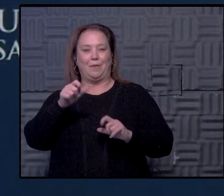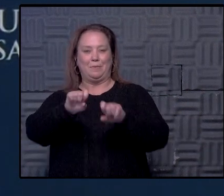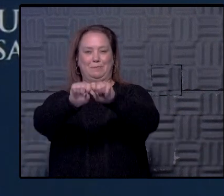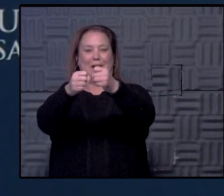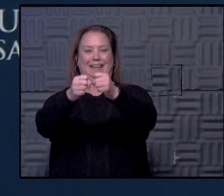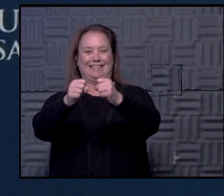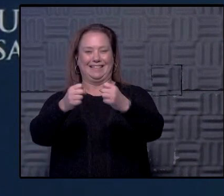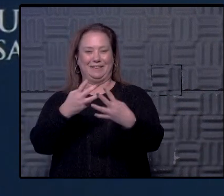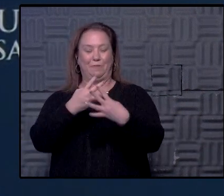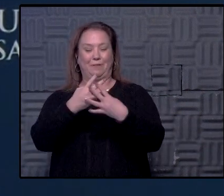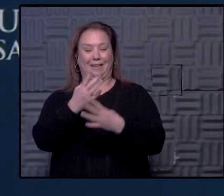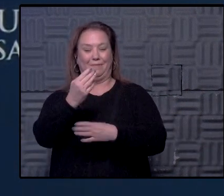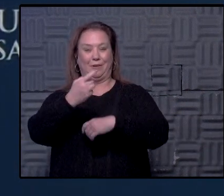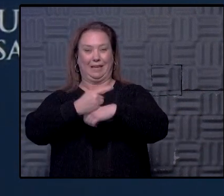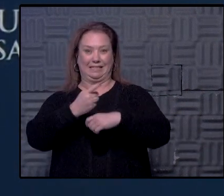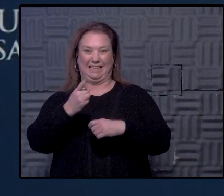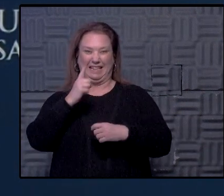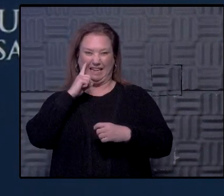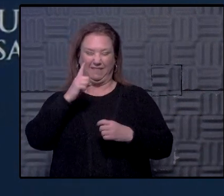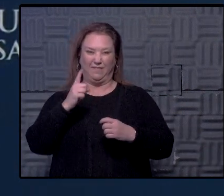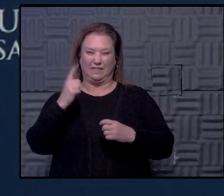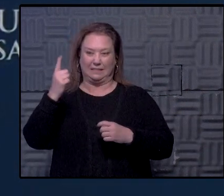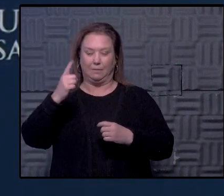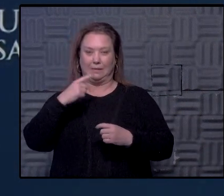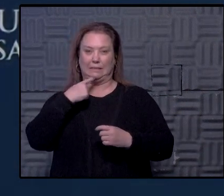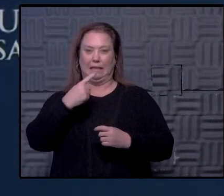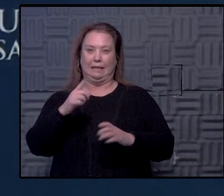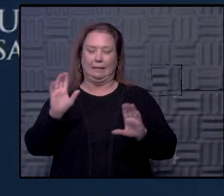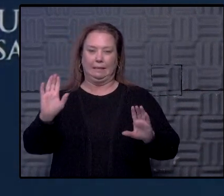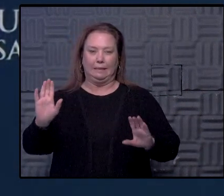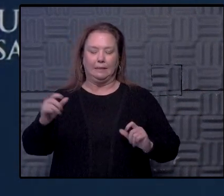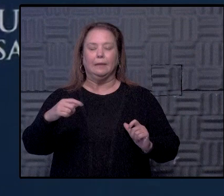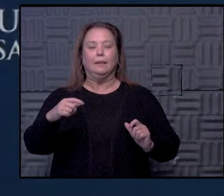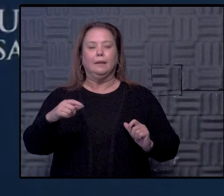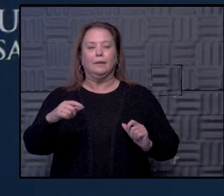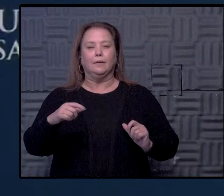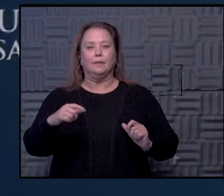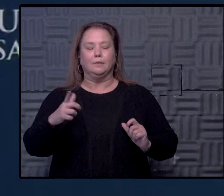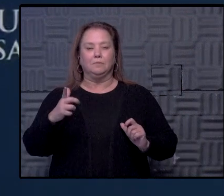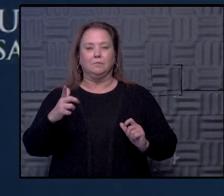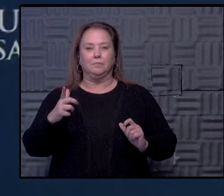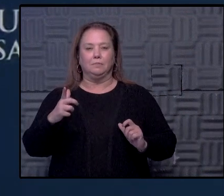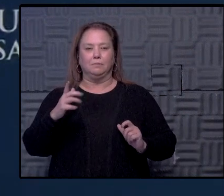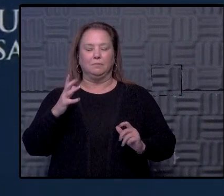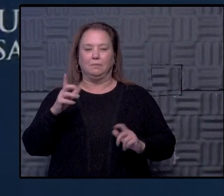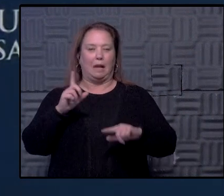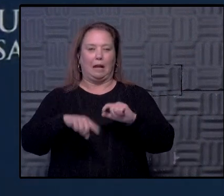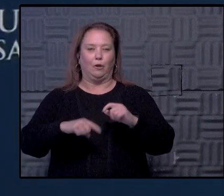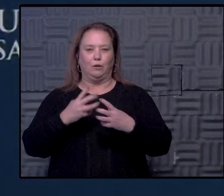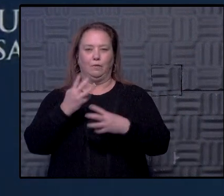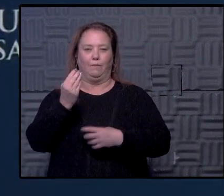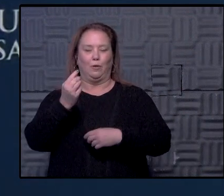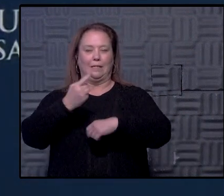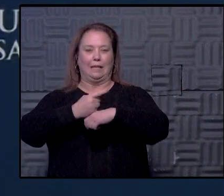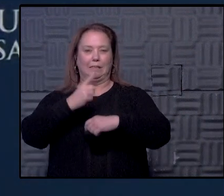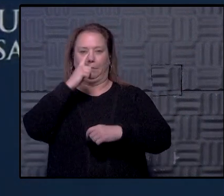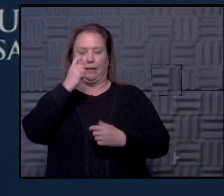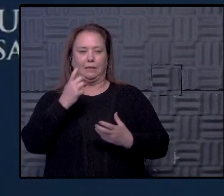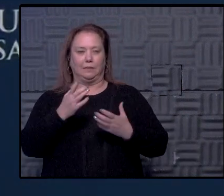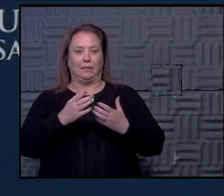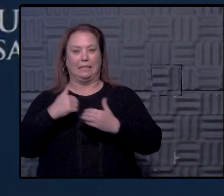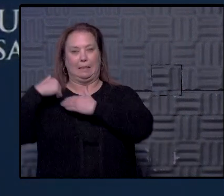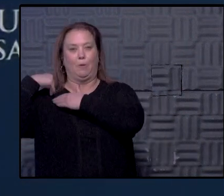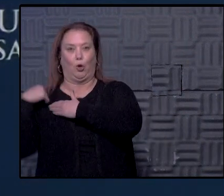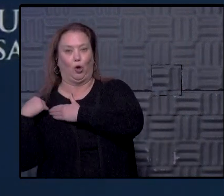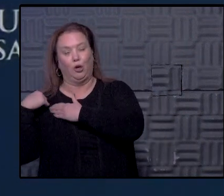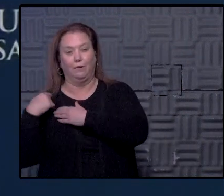that 14 days. And if there is, then you would hope that somebody would speak up and say, you know what, I was unable to do it because of, it is a